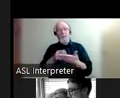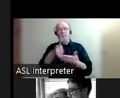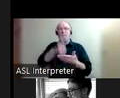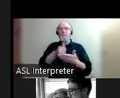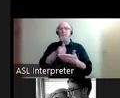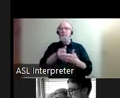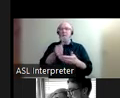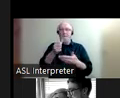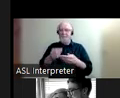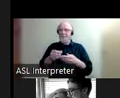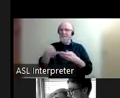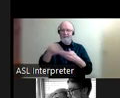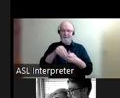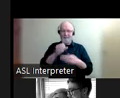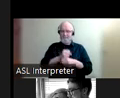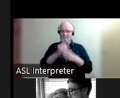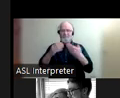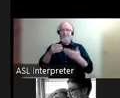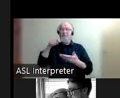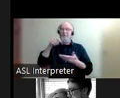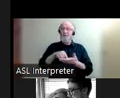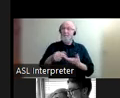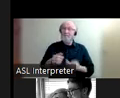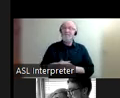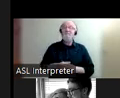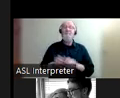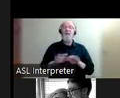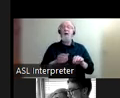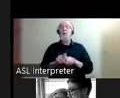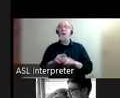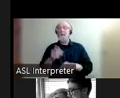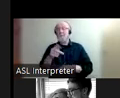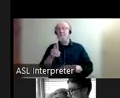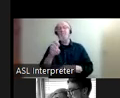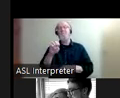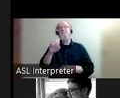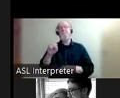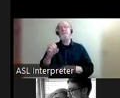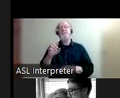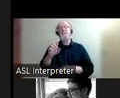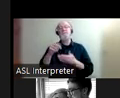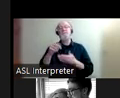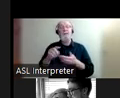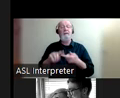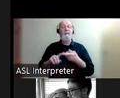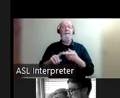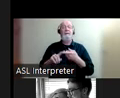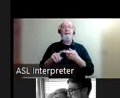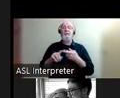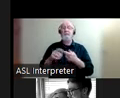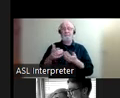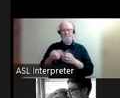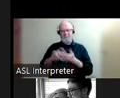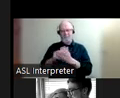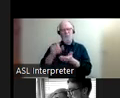We also have our press reader and our flipster apps, which has our newspapers and magazines from around